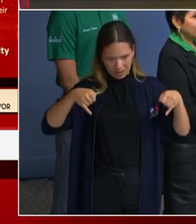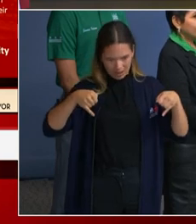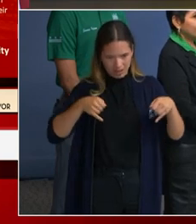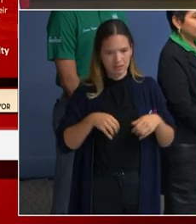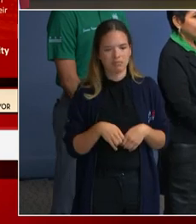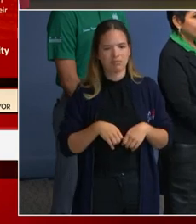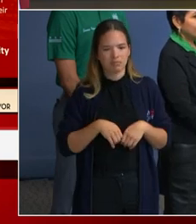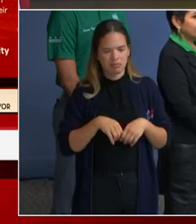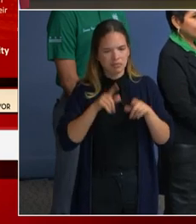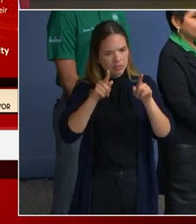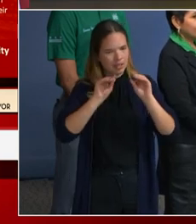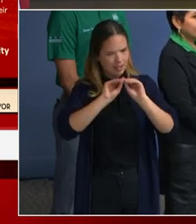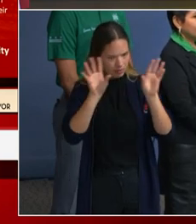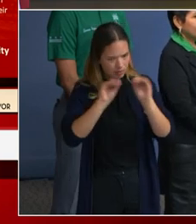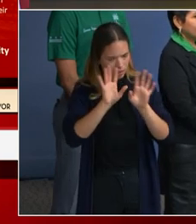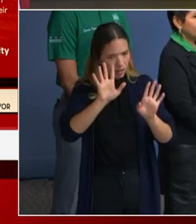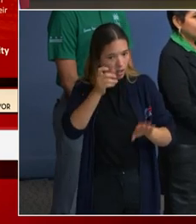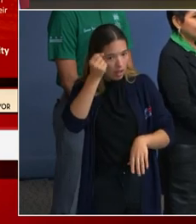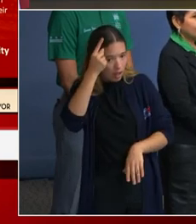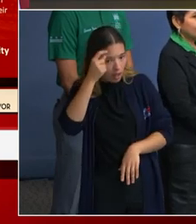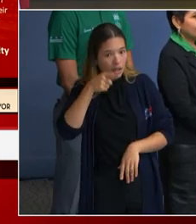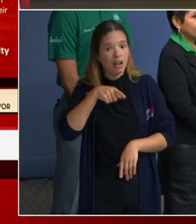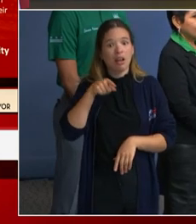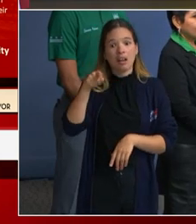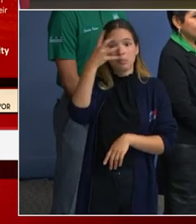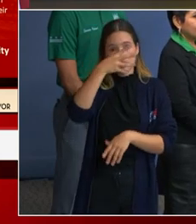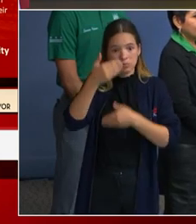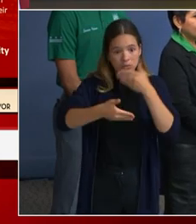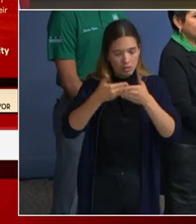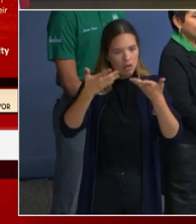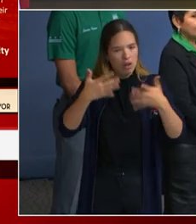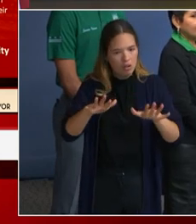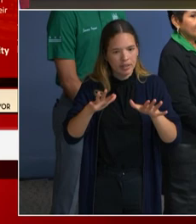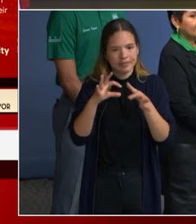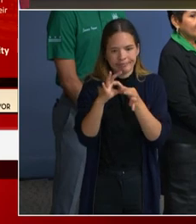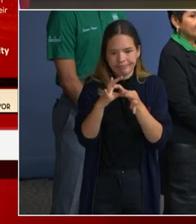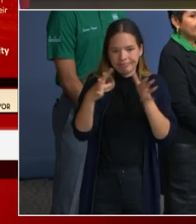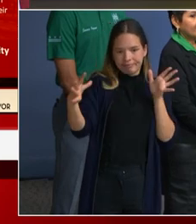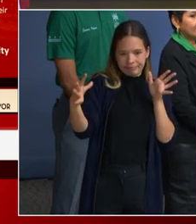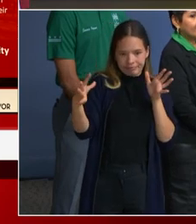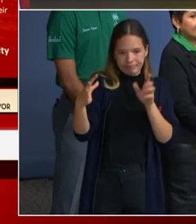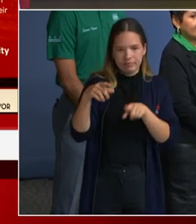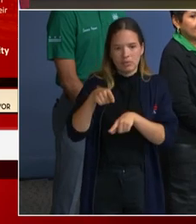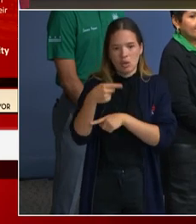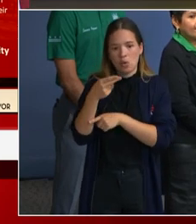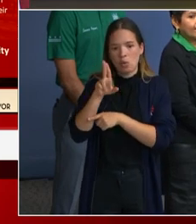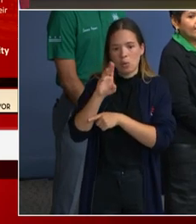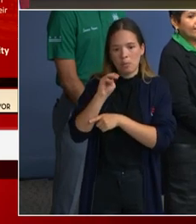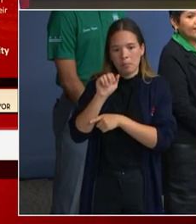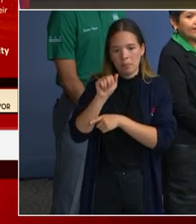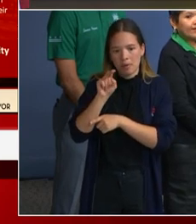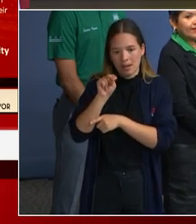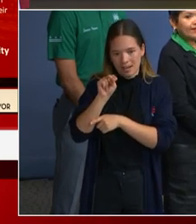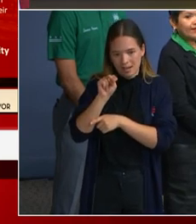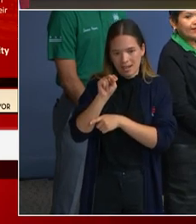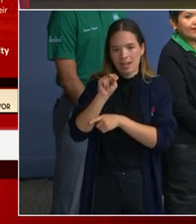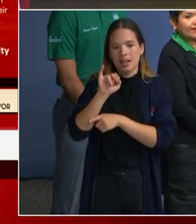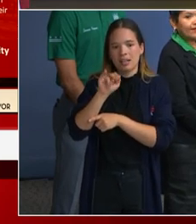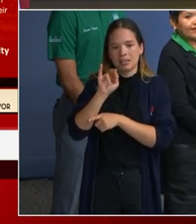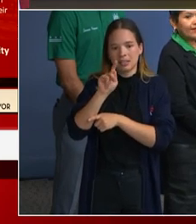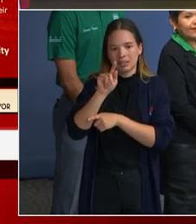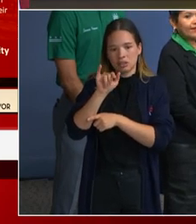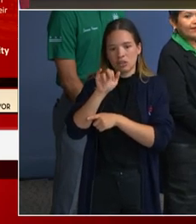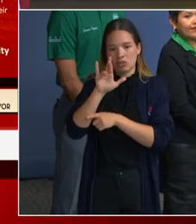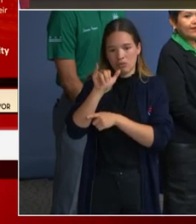process, they are then released on humanitarian parole with a date to appear in